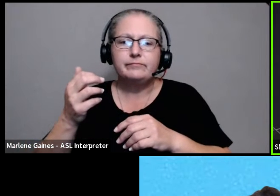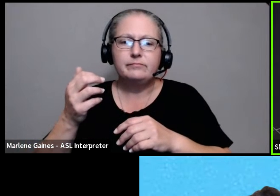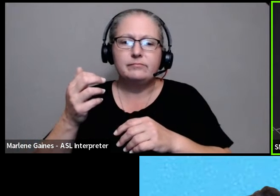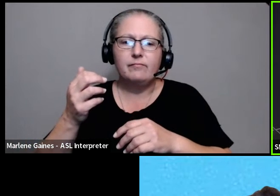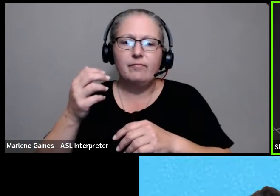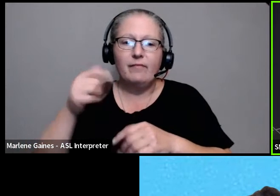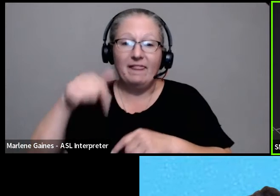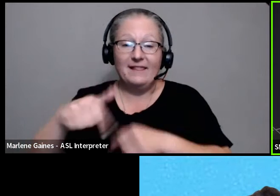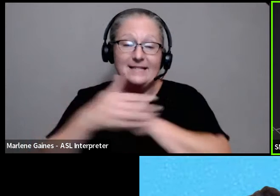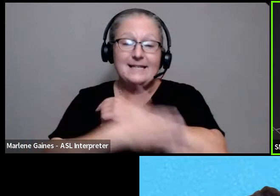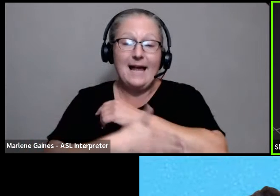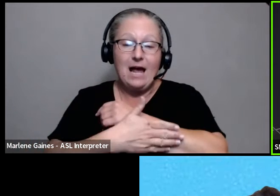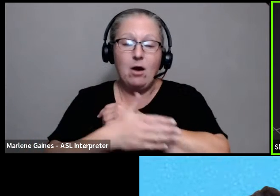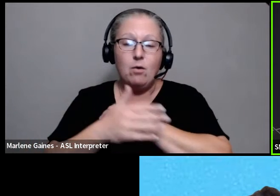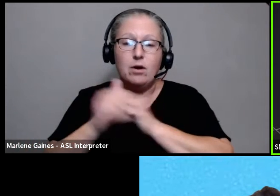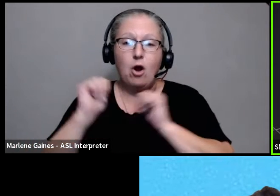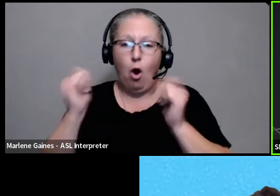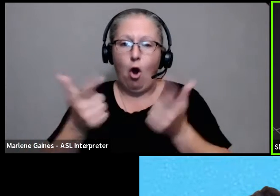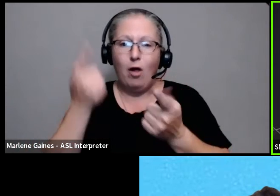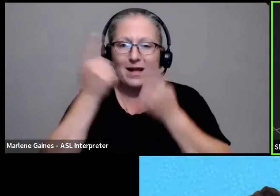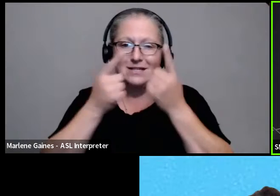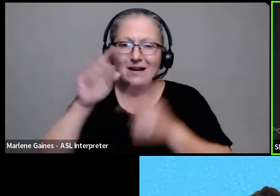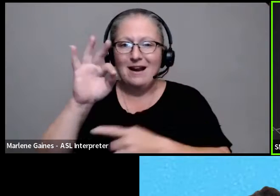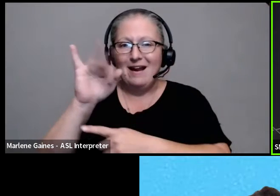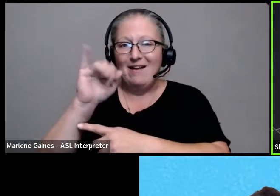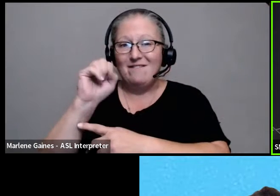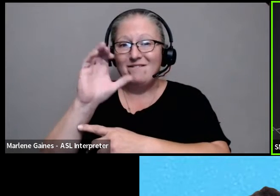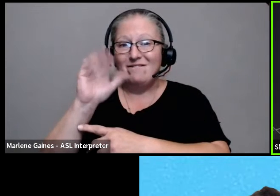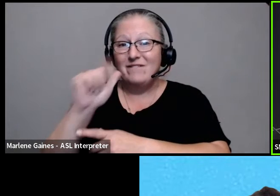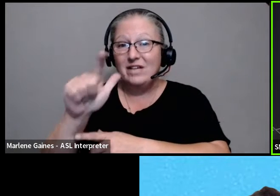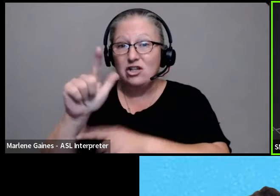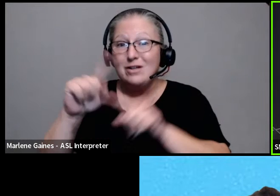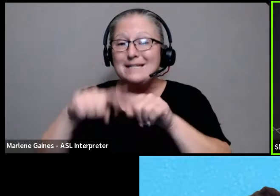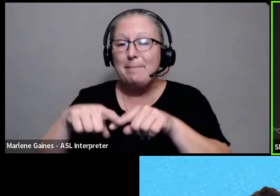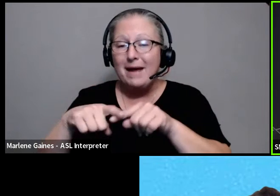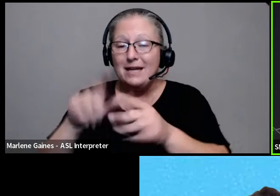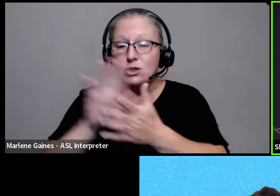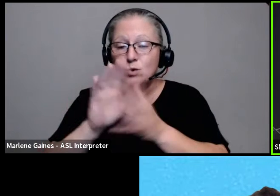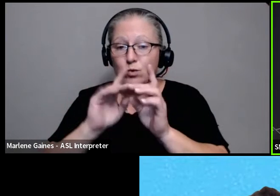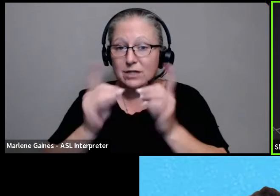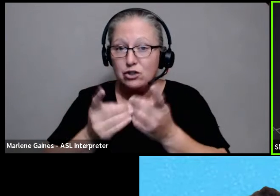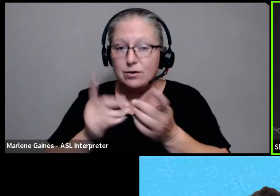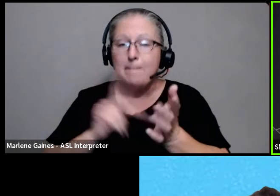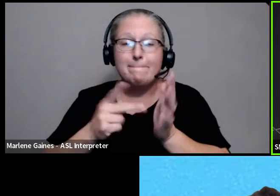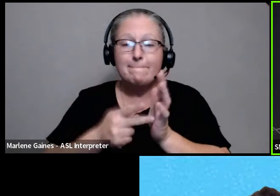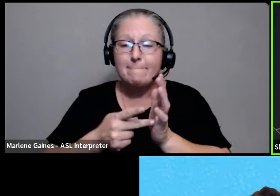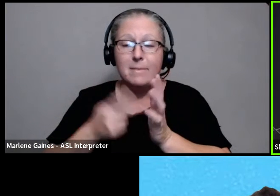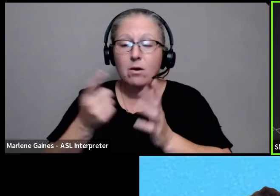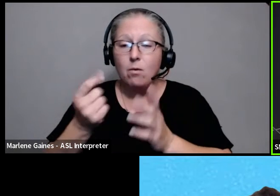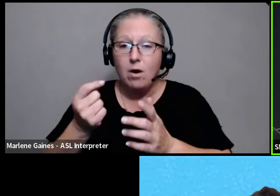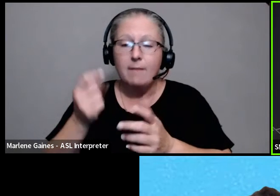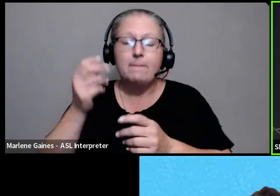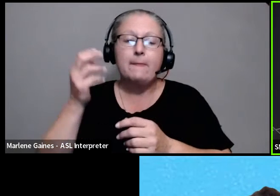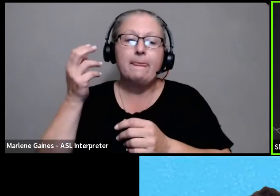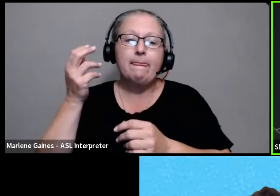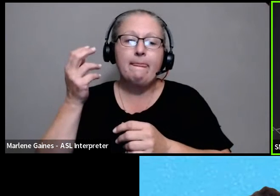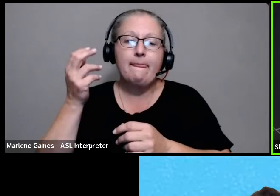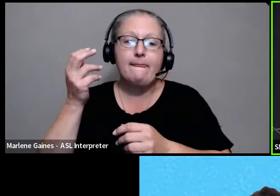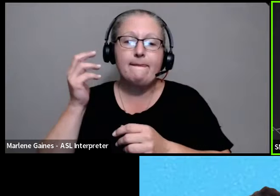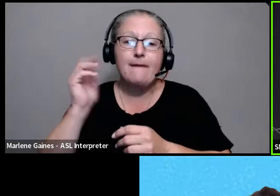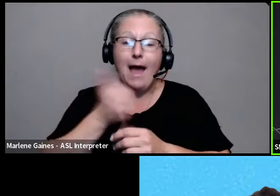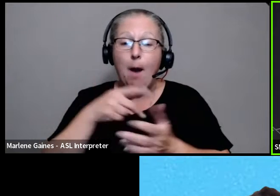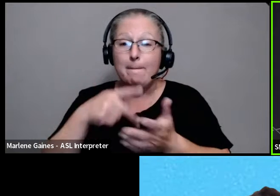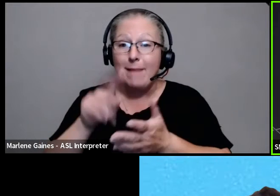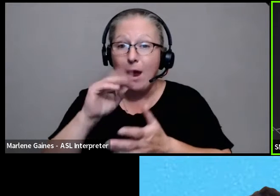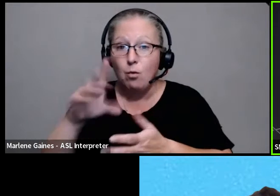In this county, we are all considered fiscally dependent school districts, which means that our payroll